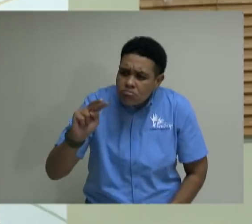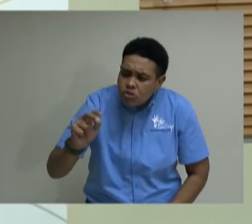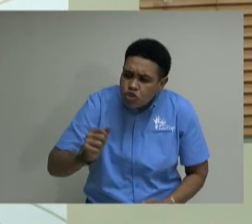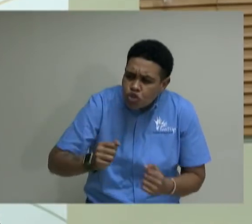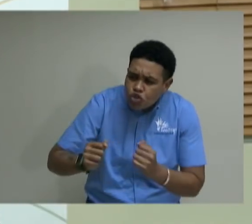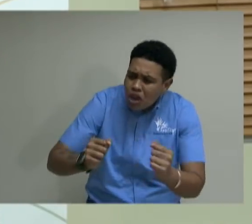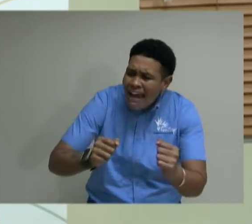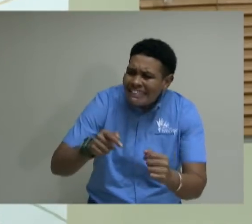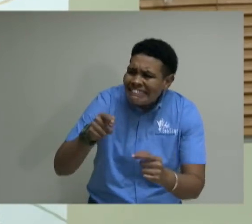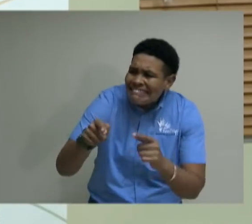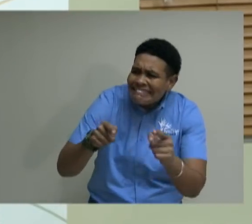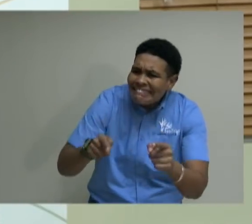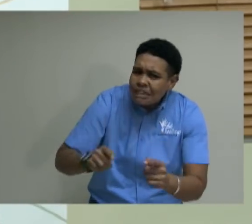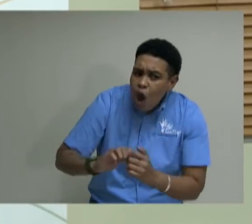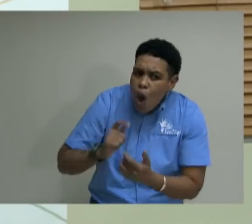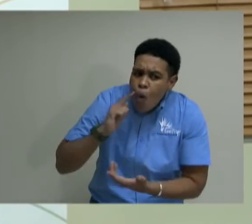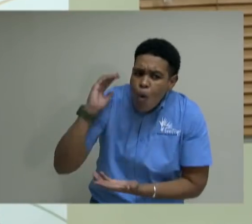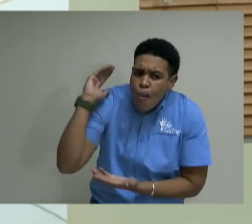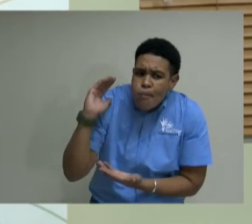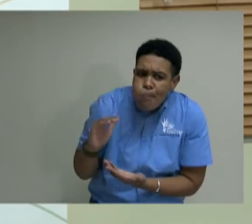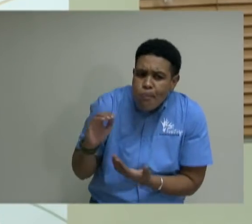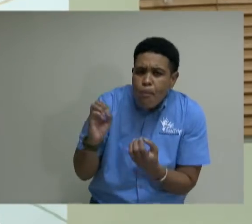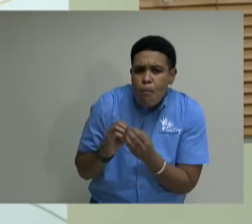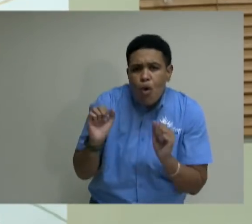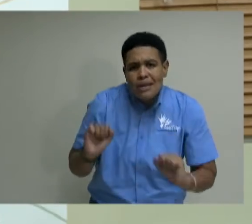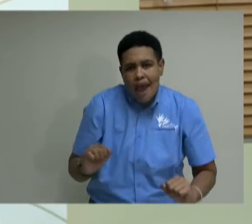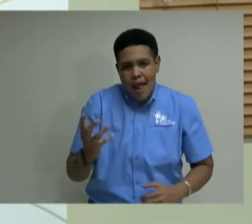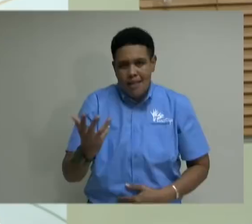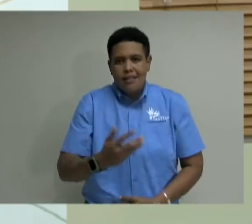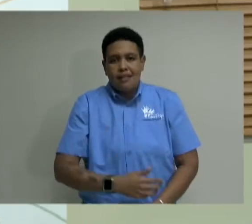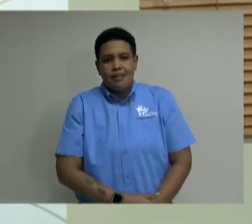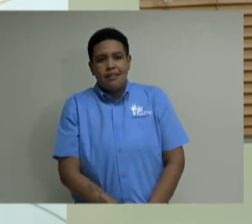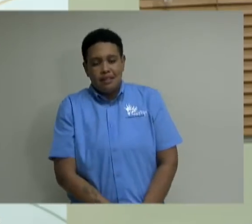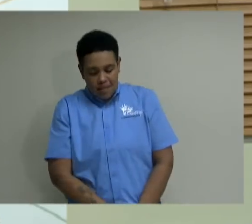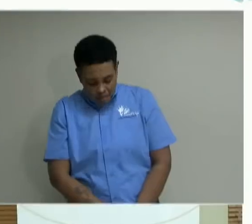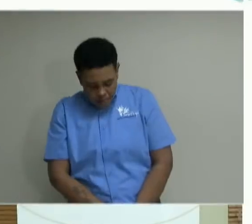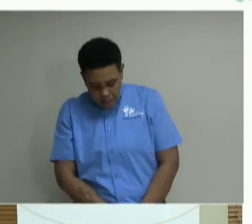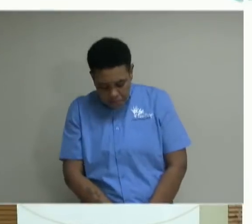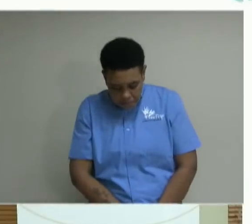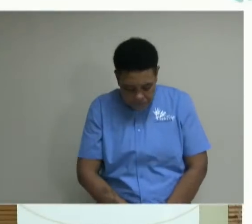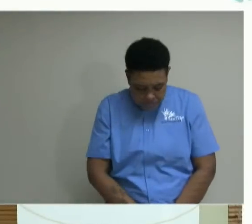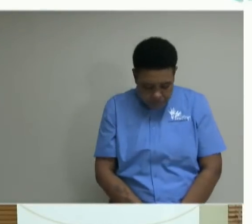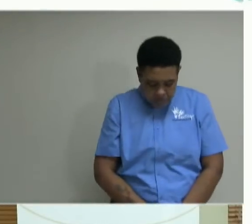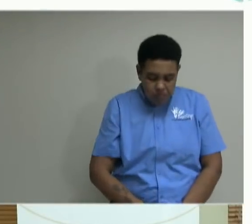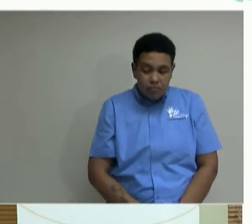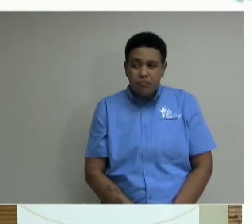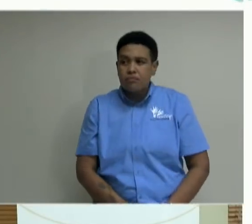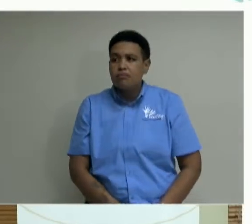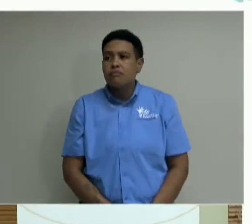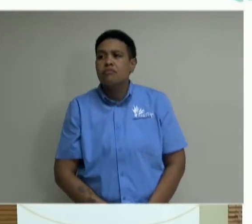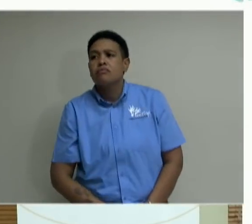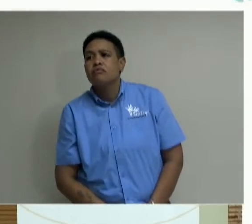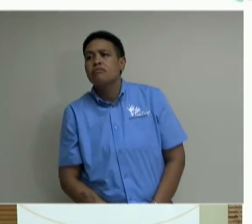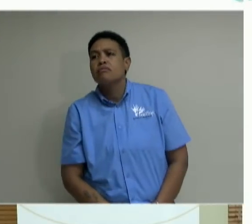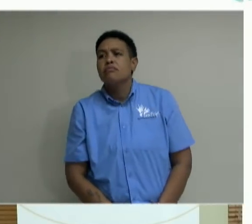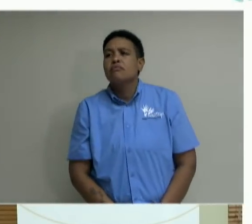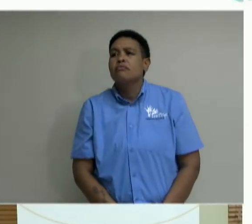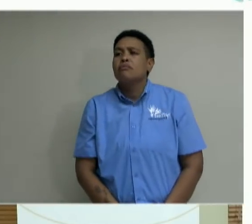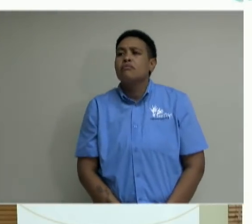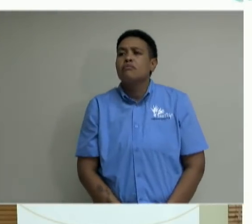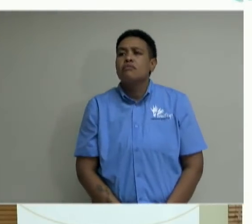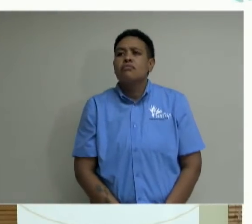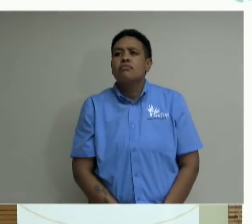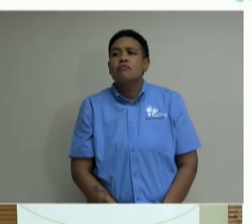how it is that we decrease even further. Next. This is the confirmed